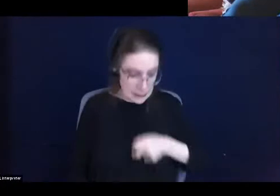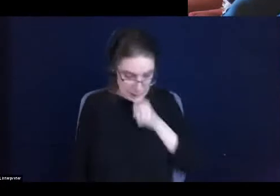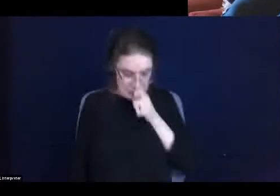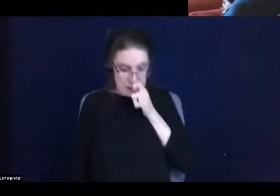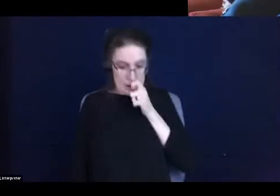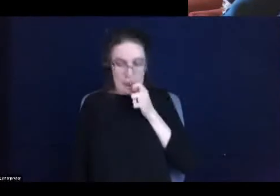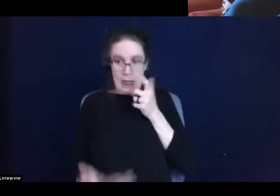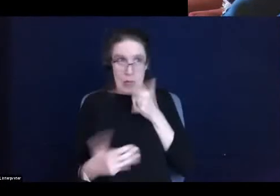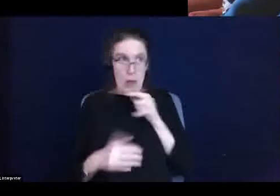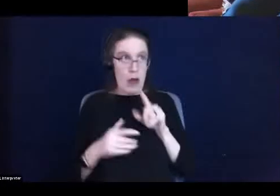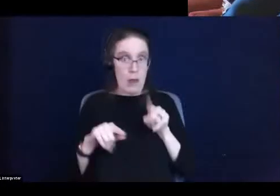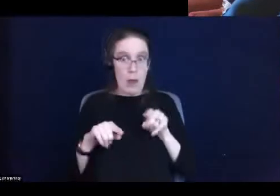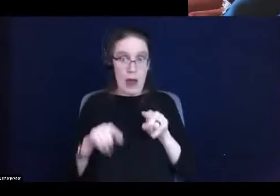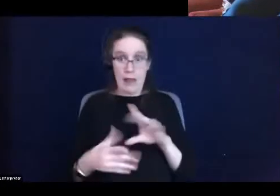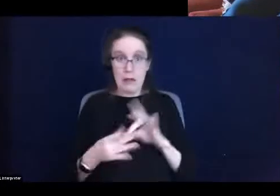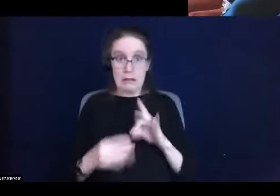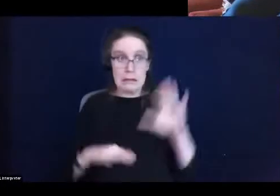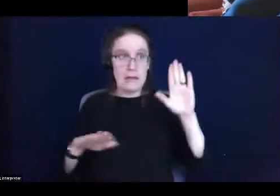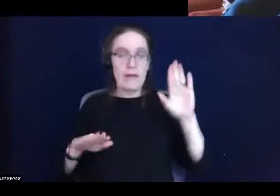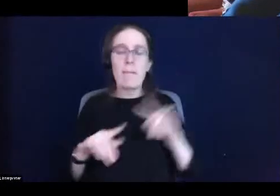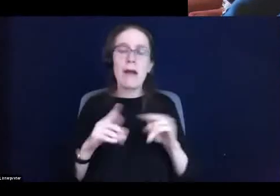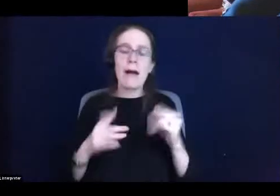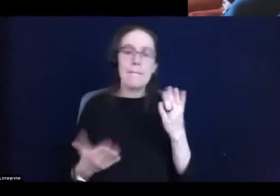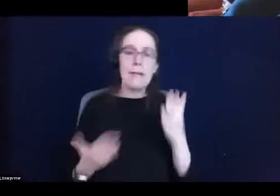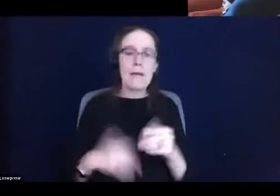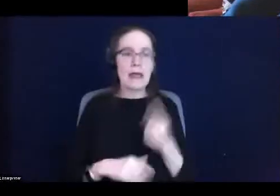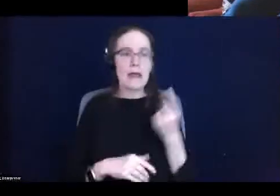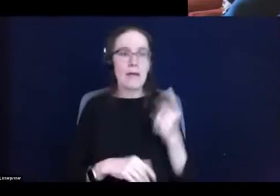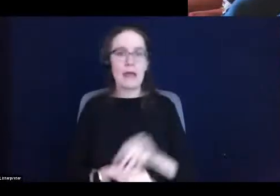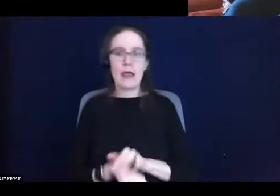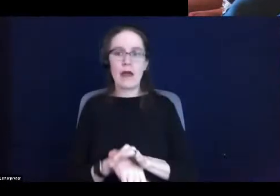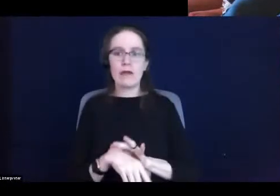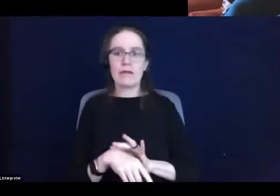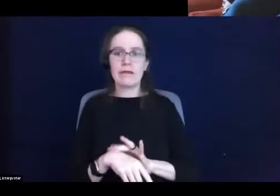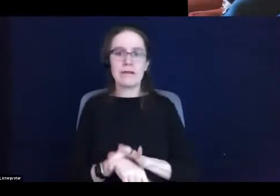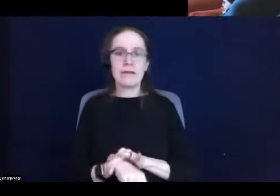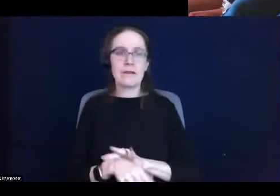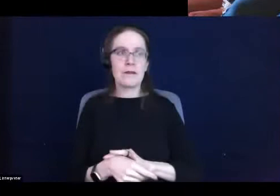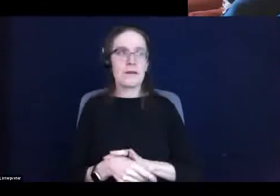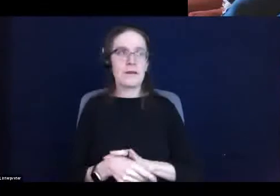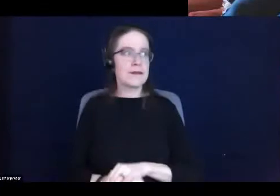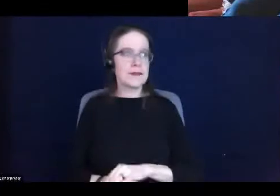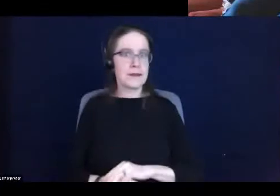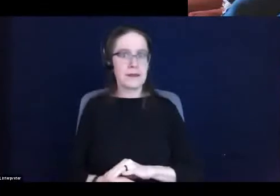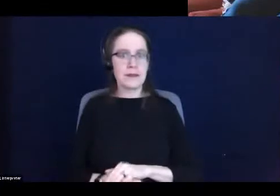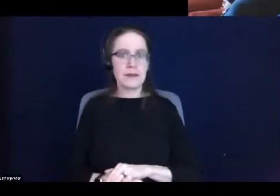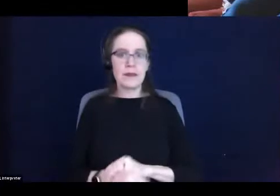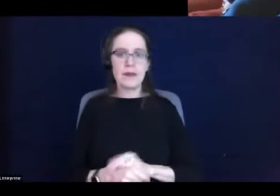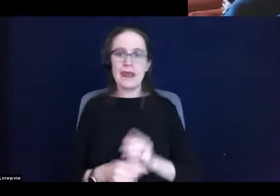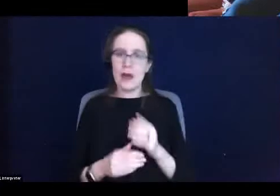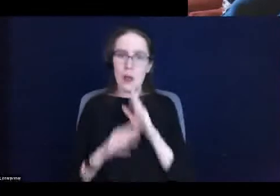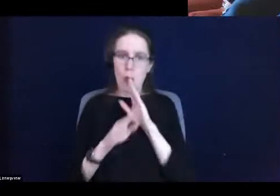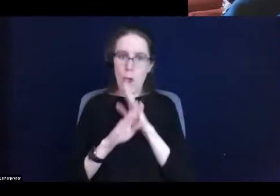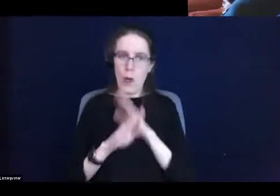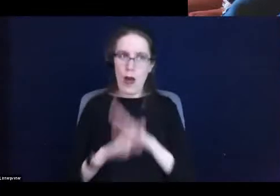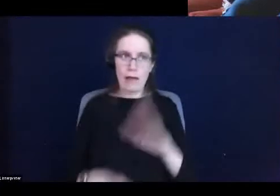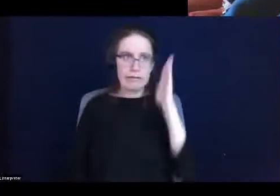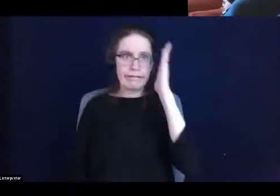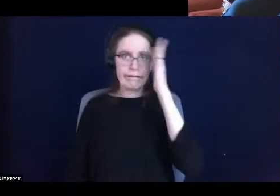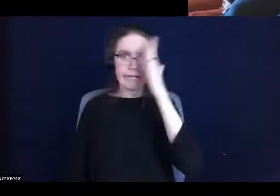might not be great, right? But if they can have something that they can do in their lap, that could be really